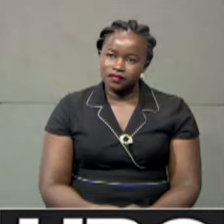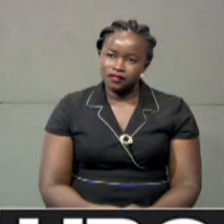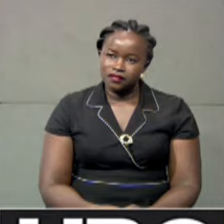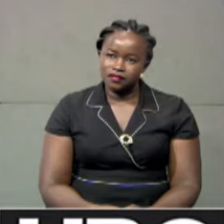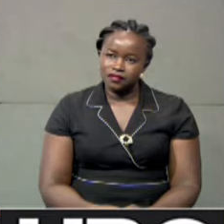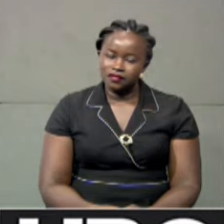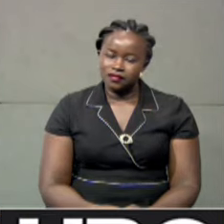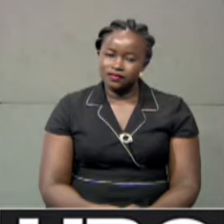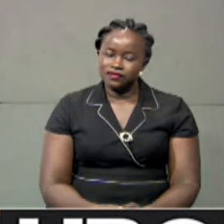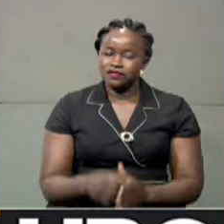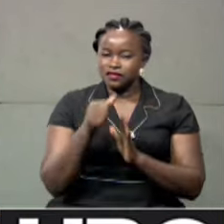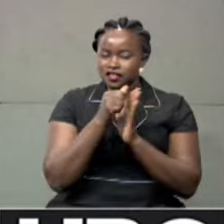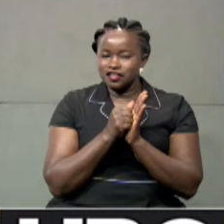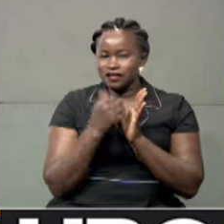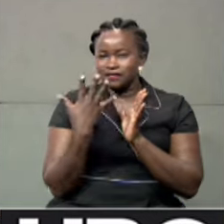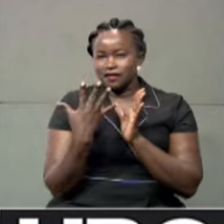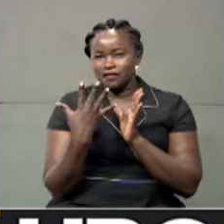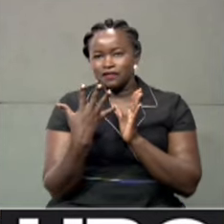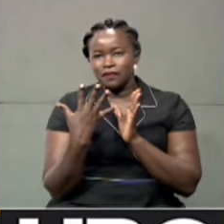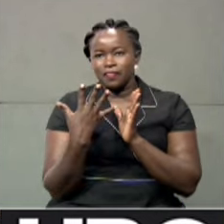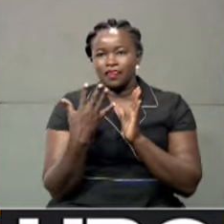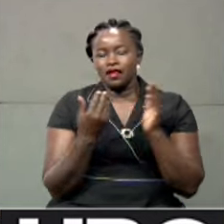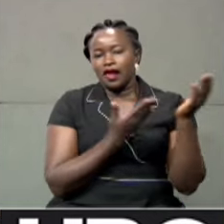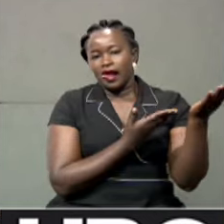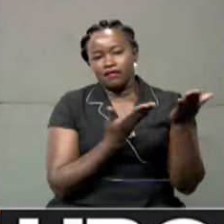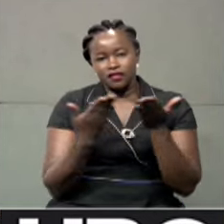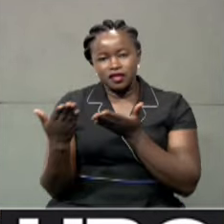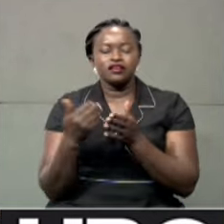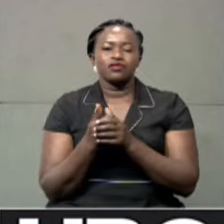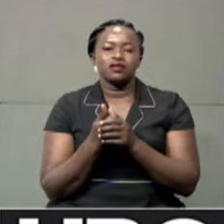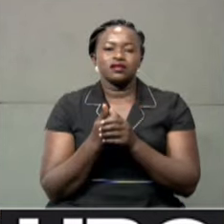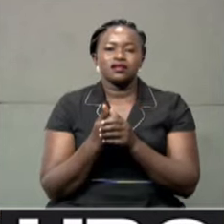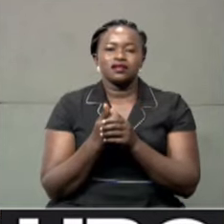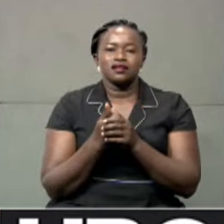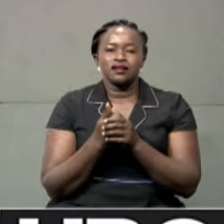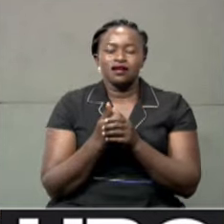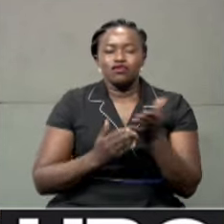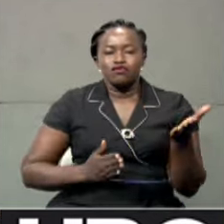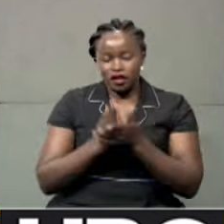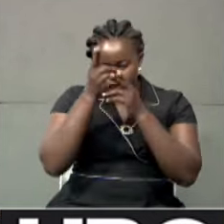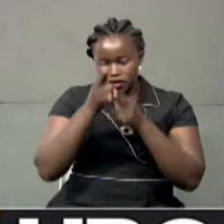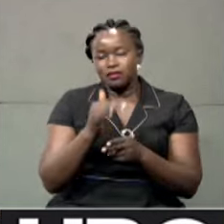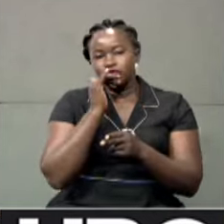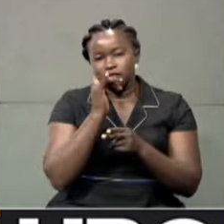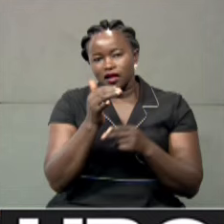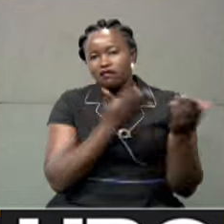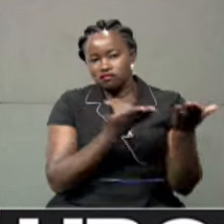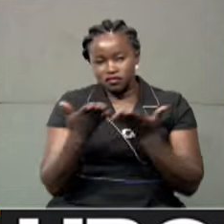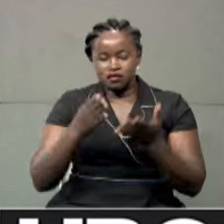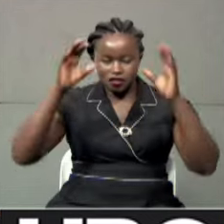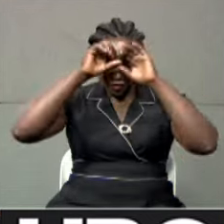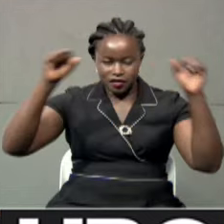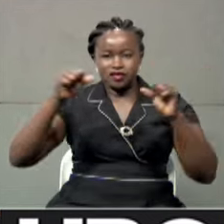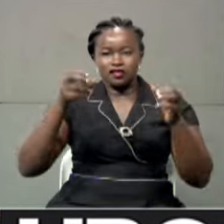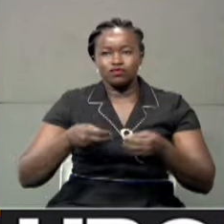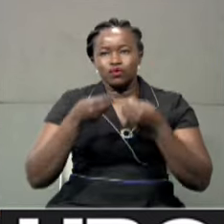Item number 5, invitation by the Right Honourable Speaker to His Excellency the President to deliver